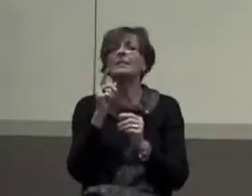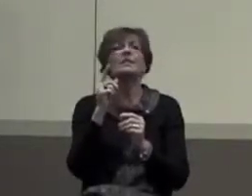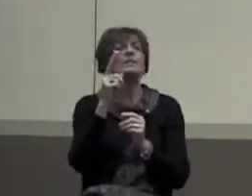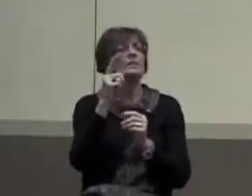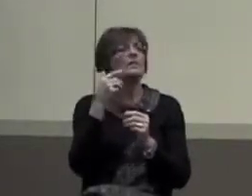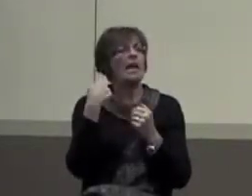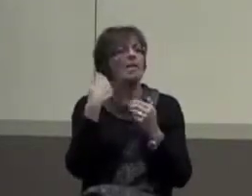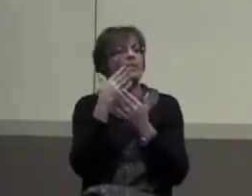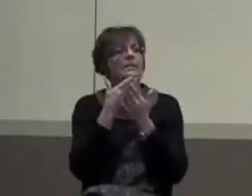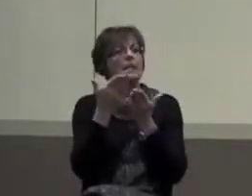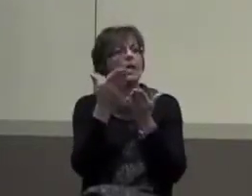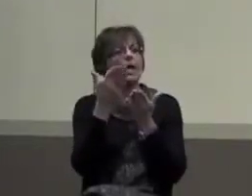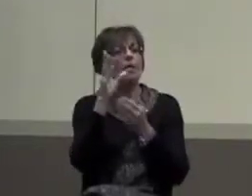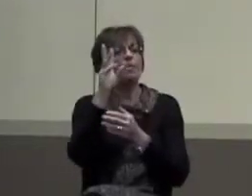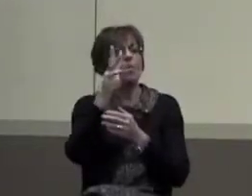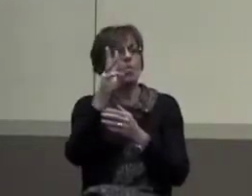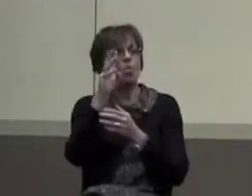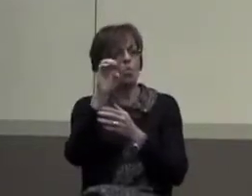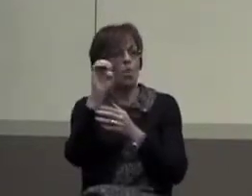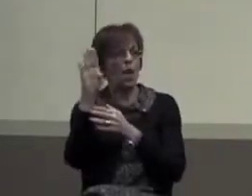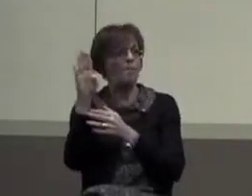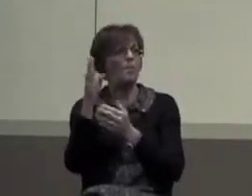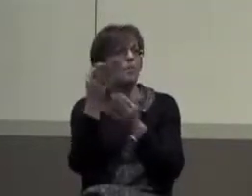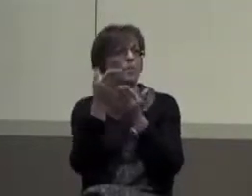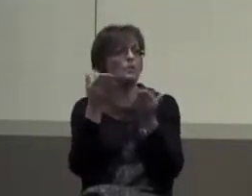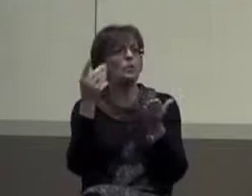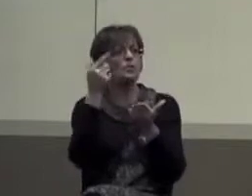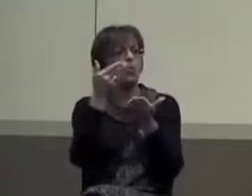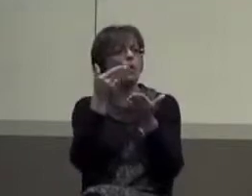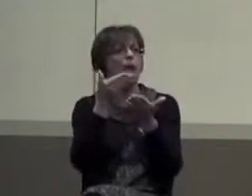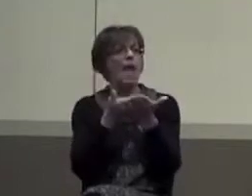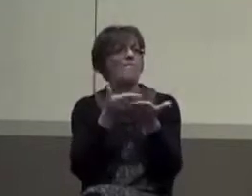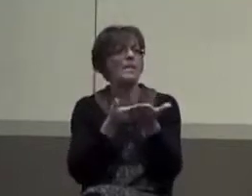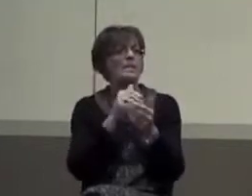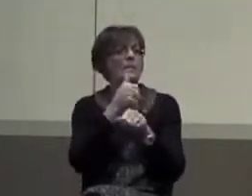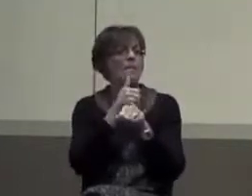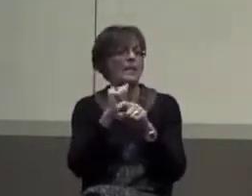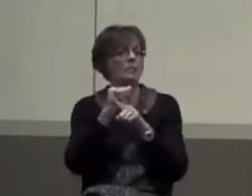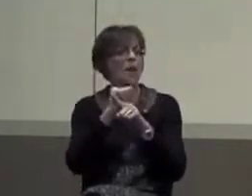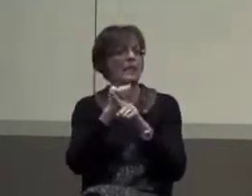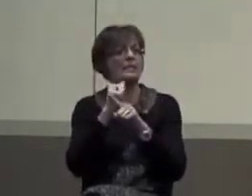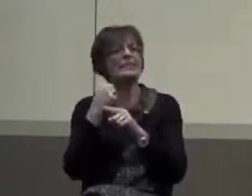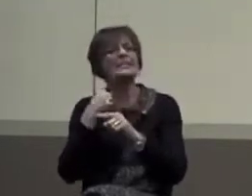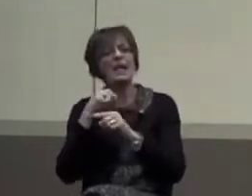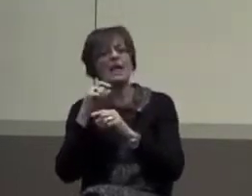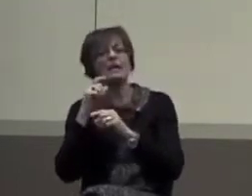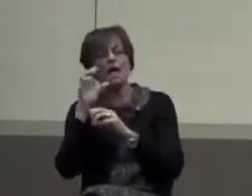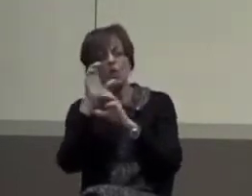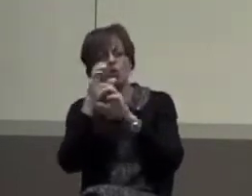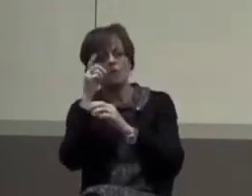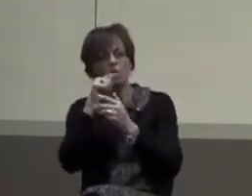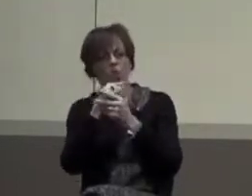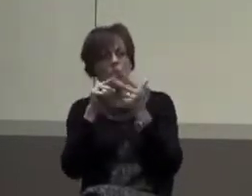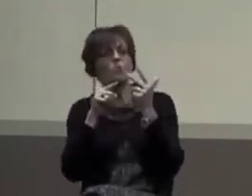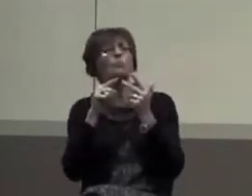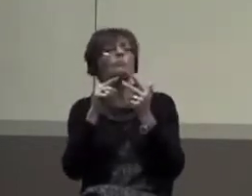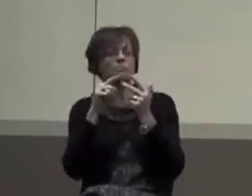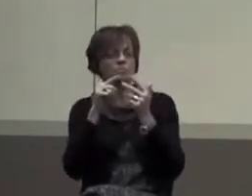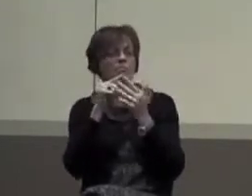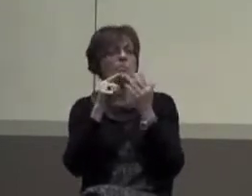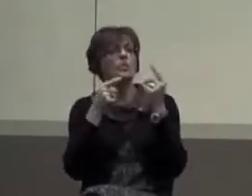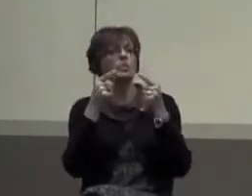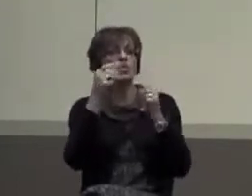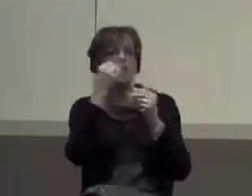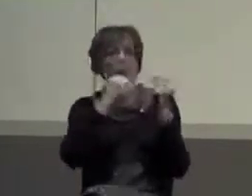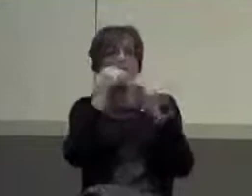for evidence-based practices and that I would look them up for you during lunch. So I found 3 of them real quick and put the website